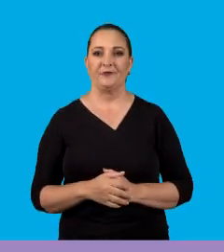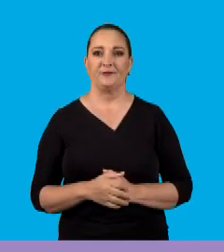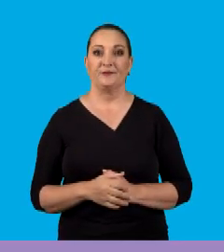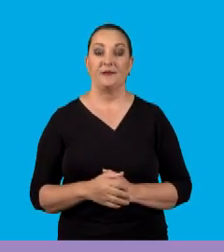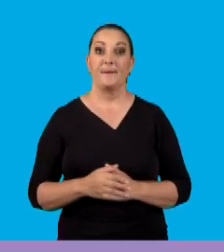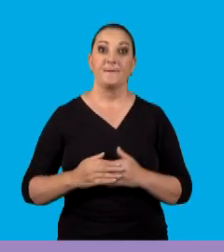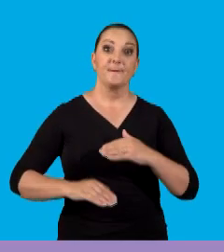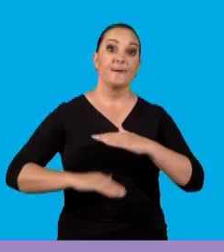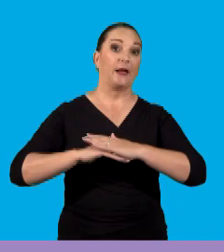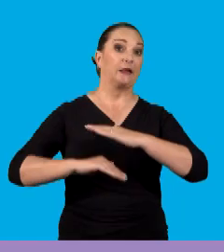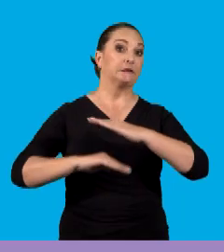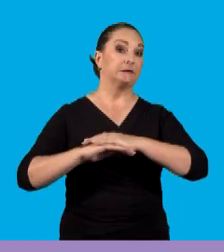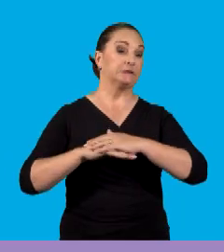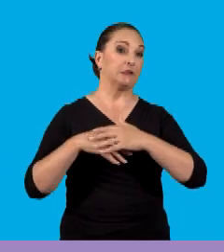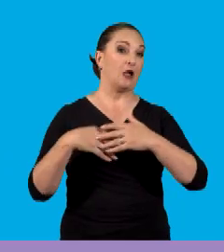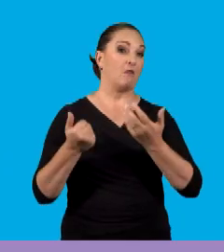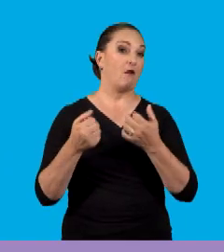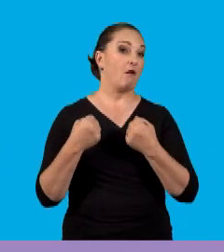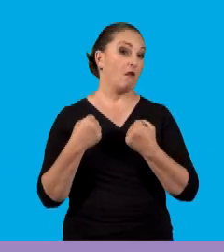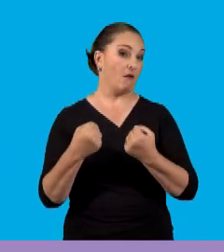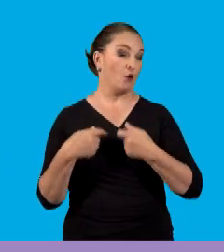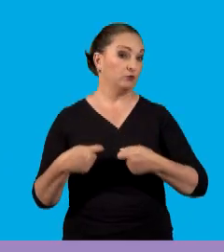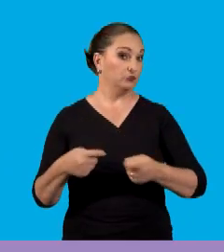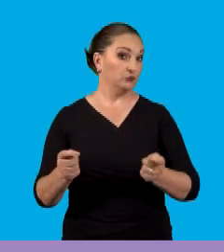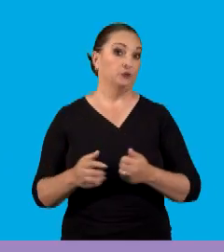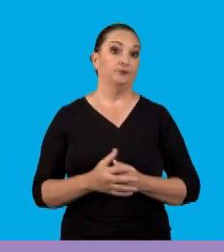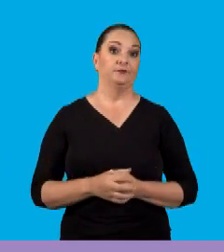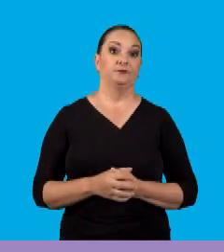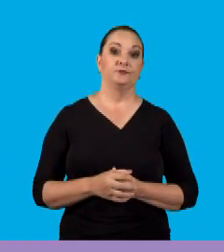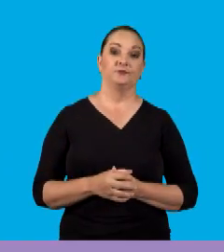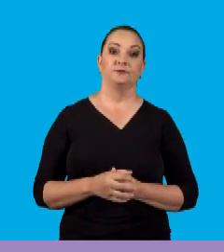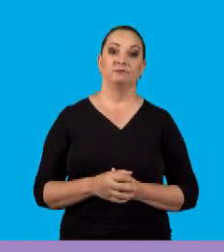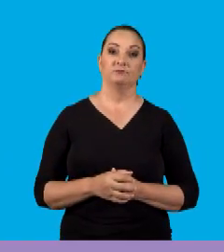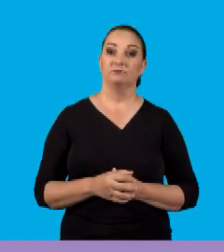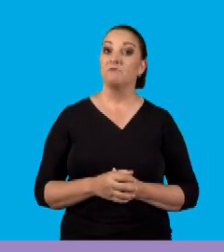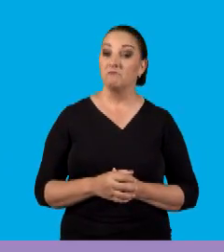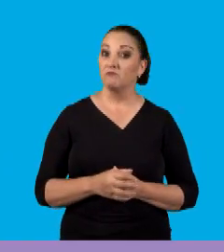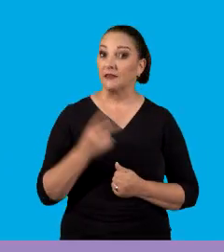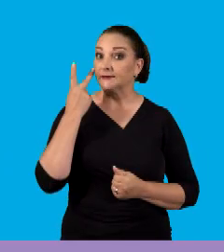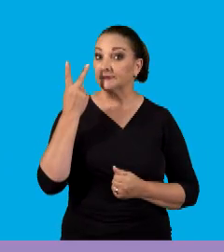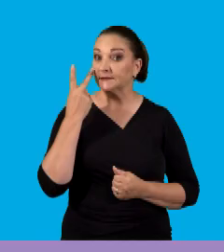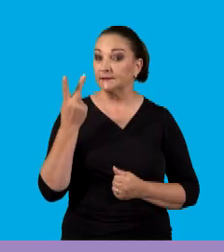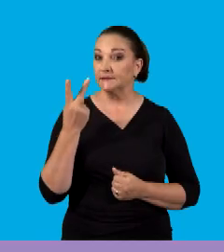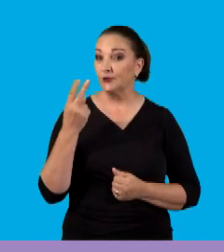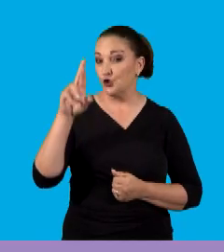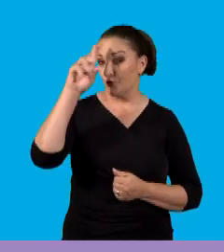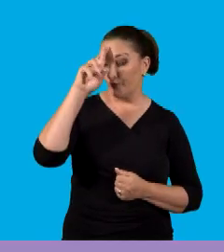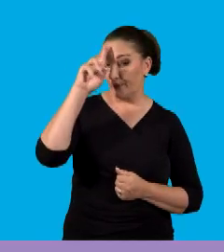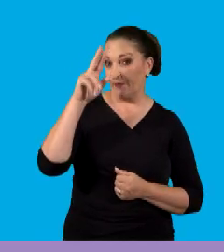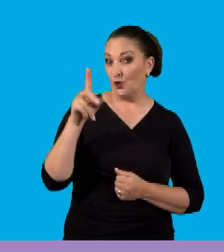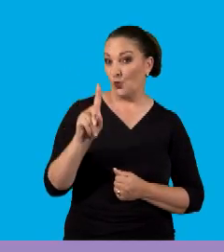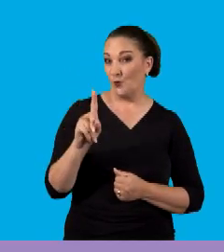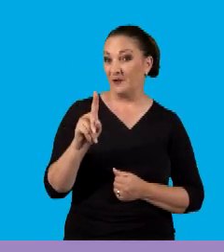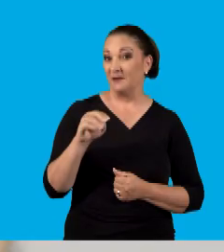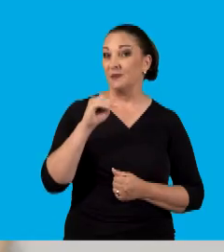for B, we want the maximum number of cars sold. So can we see the maximum? Remember,